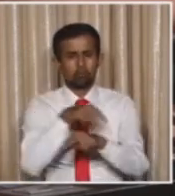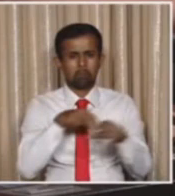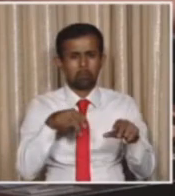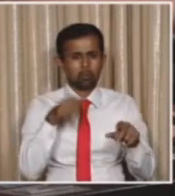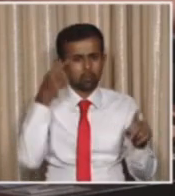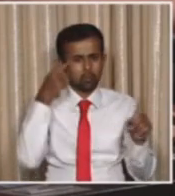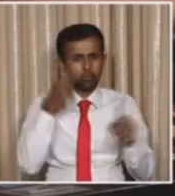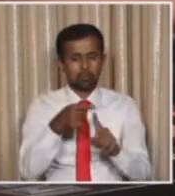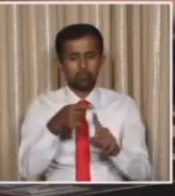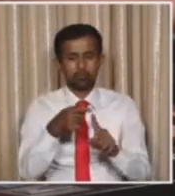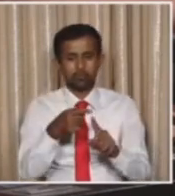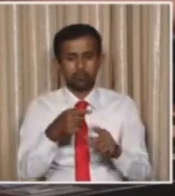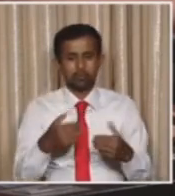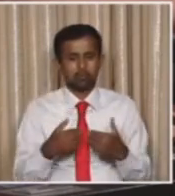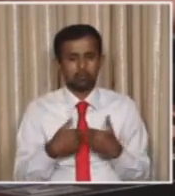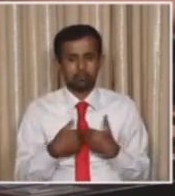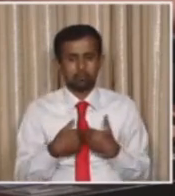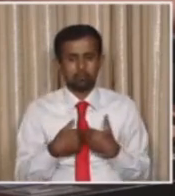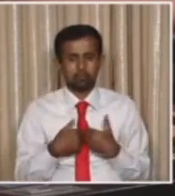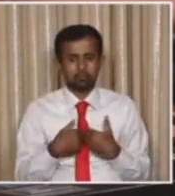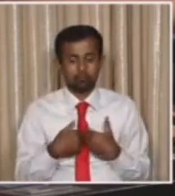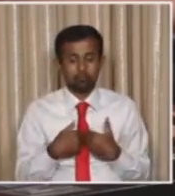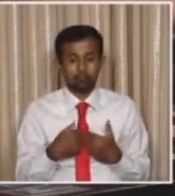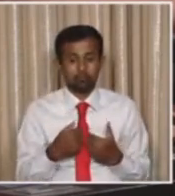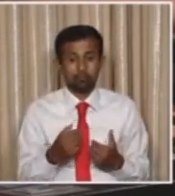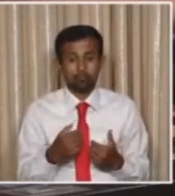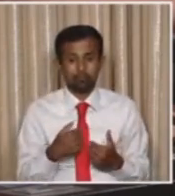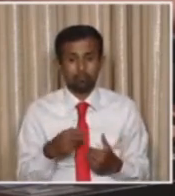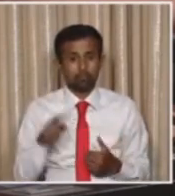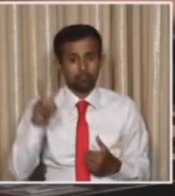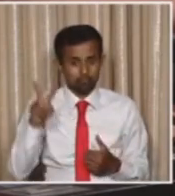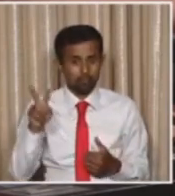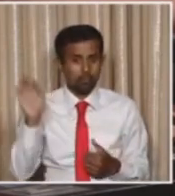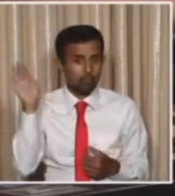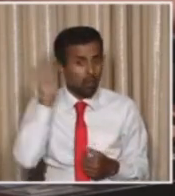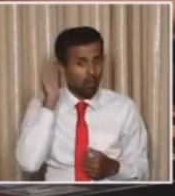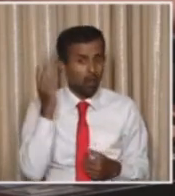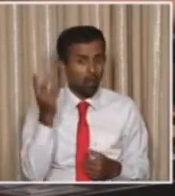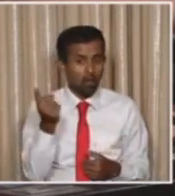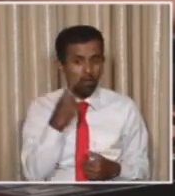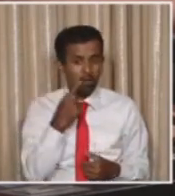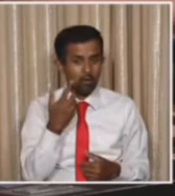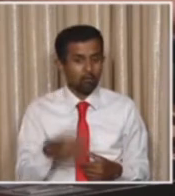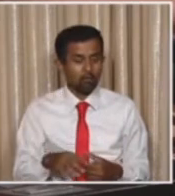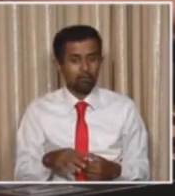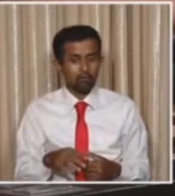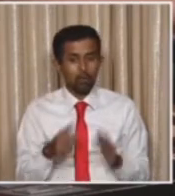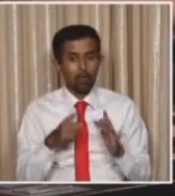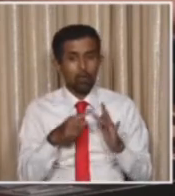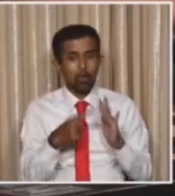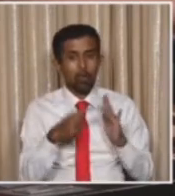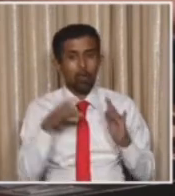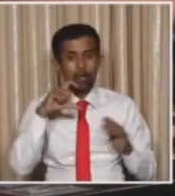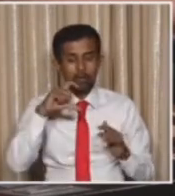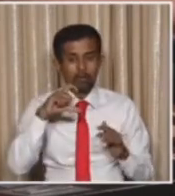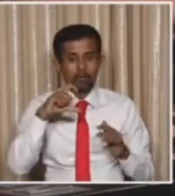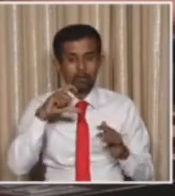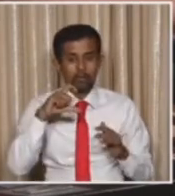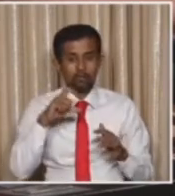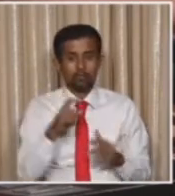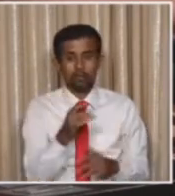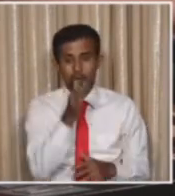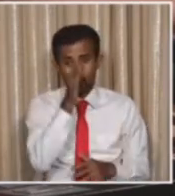I am reliably informed that OIC is under suspicion of several fraud cases and also a murder case.